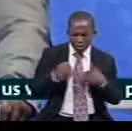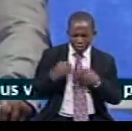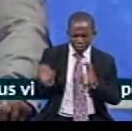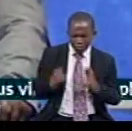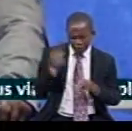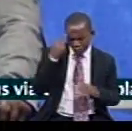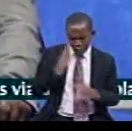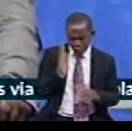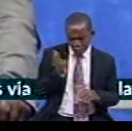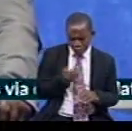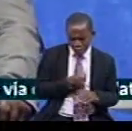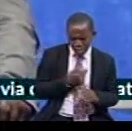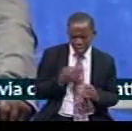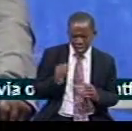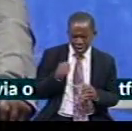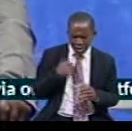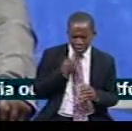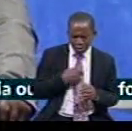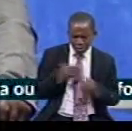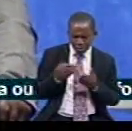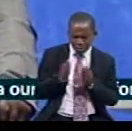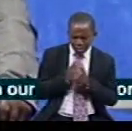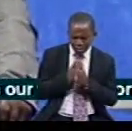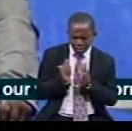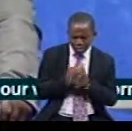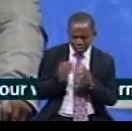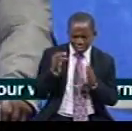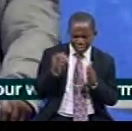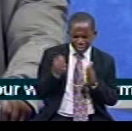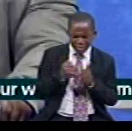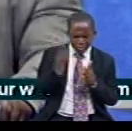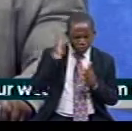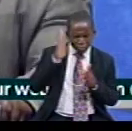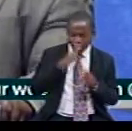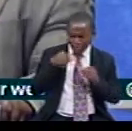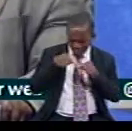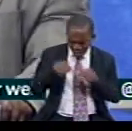And we surely believe it shall be permanent in the name of Jesus Christ.